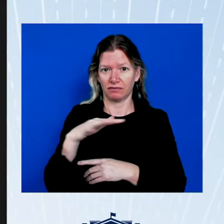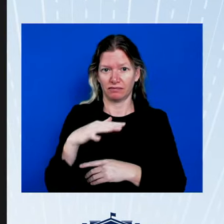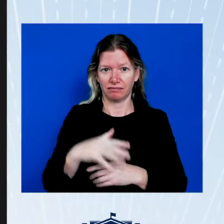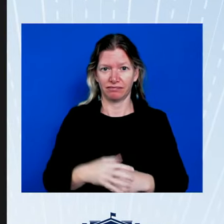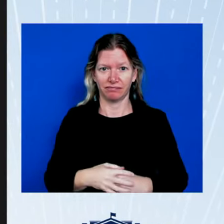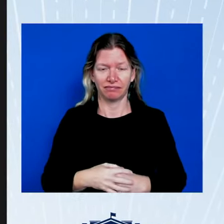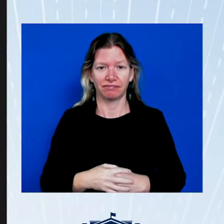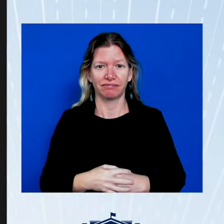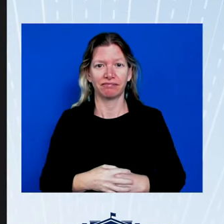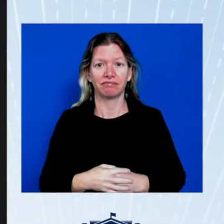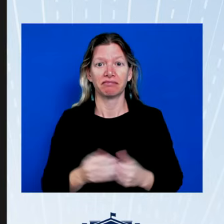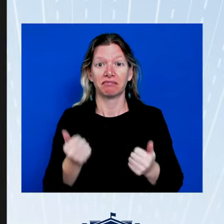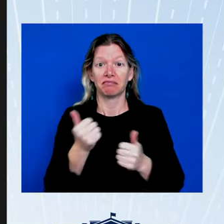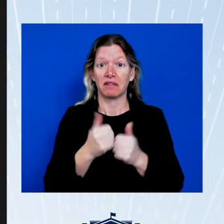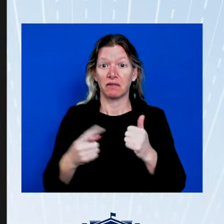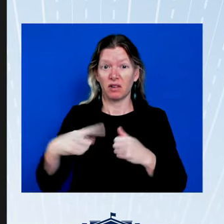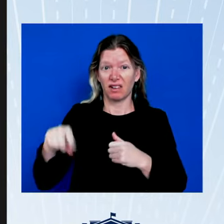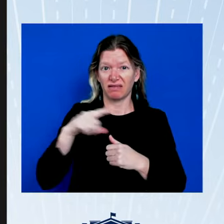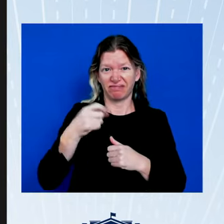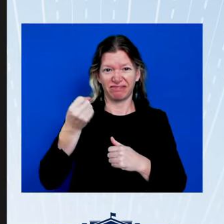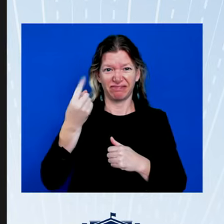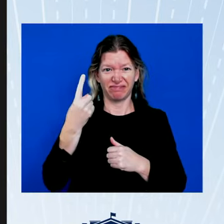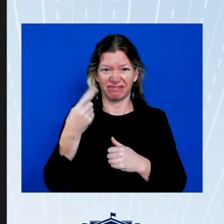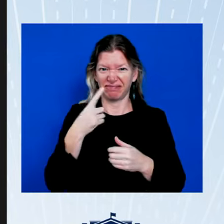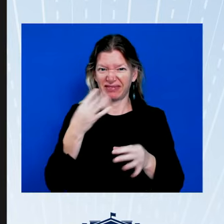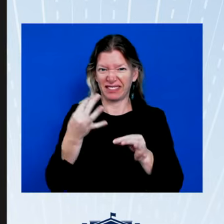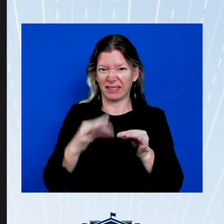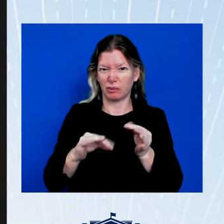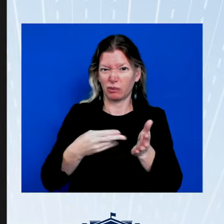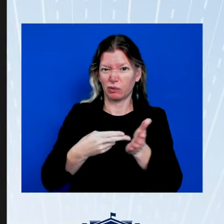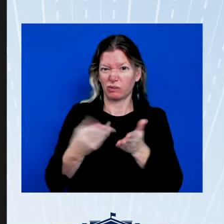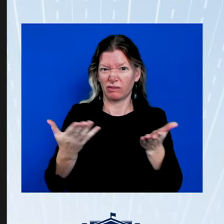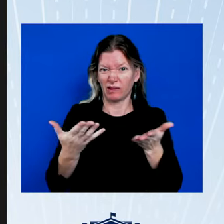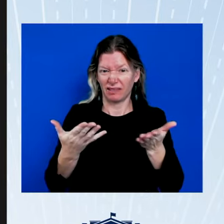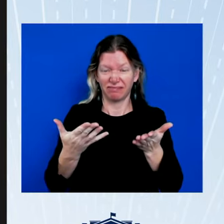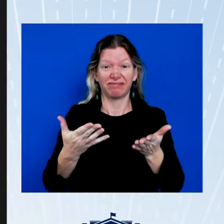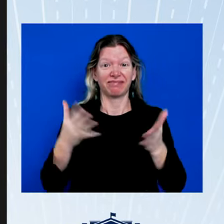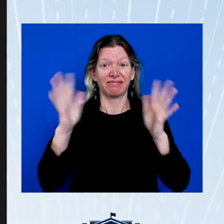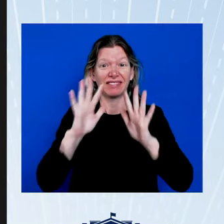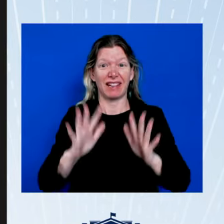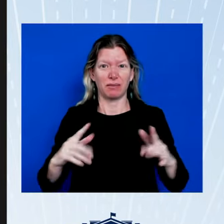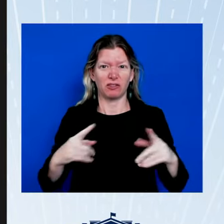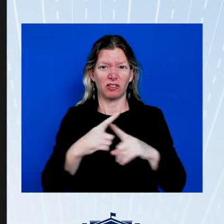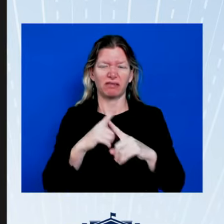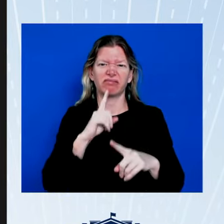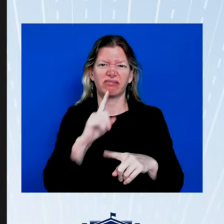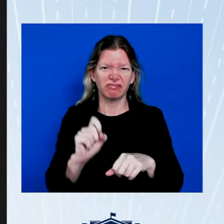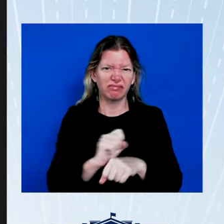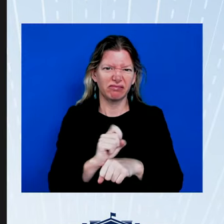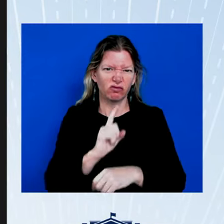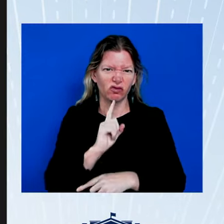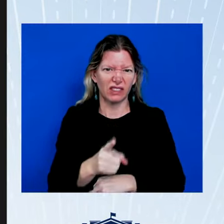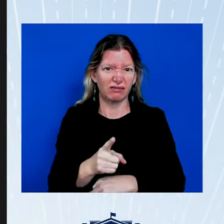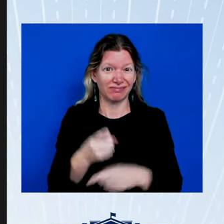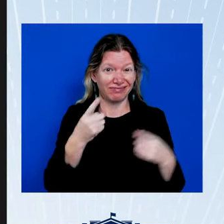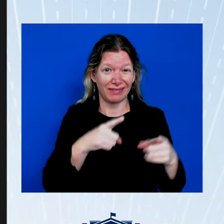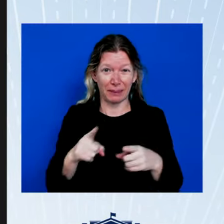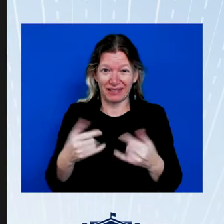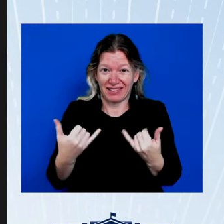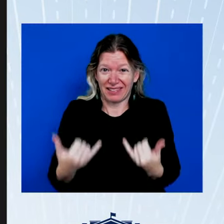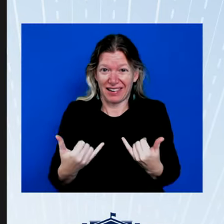simple truths. The climate crisis is real, it's happening now, and it's uprooting lives across our